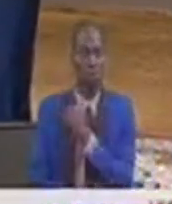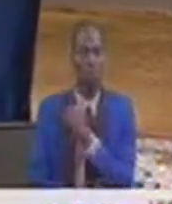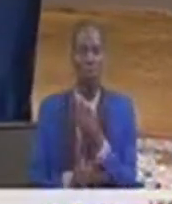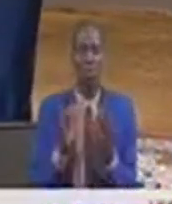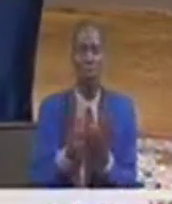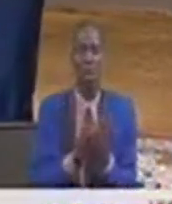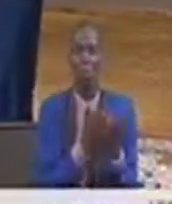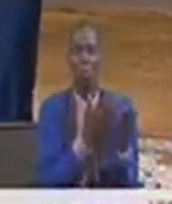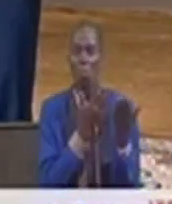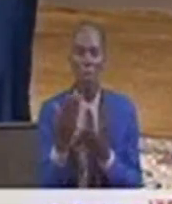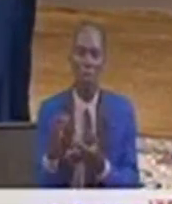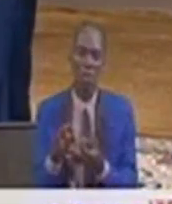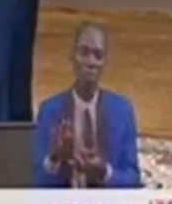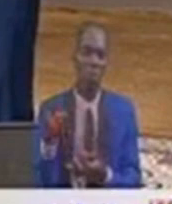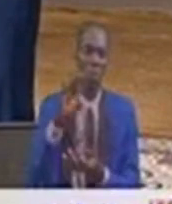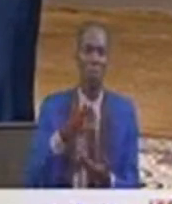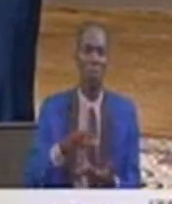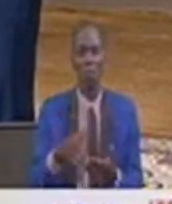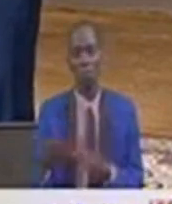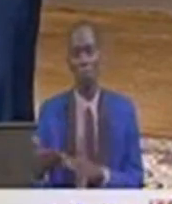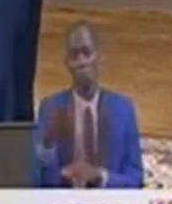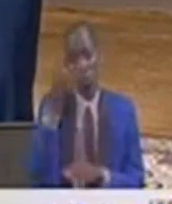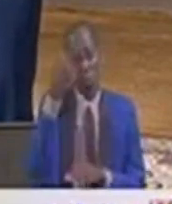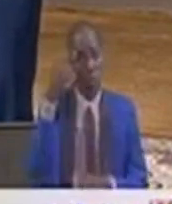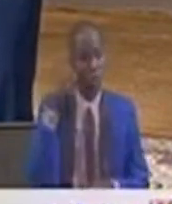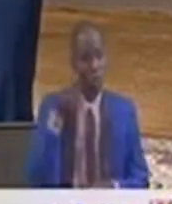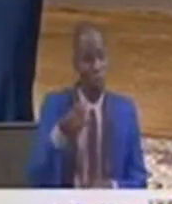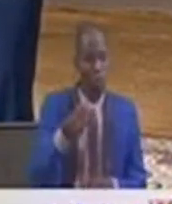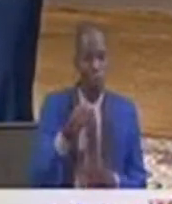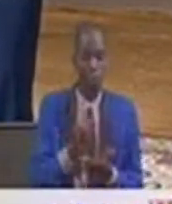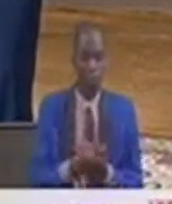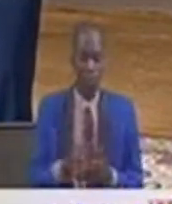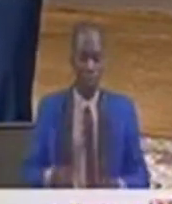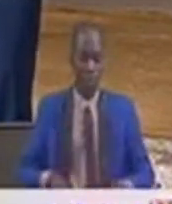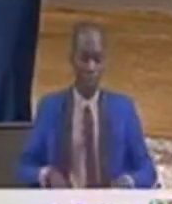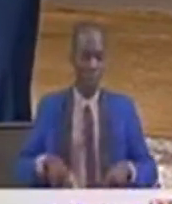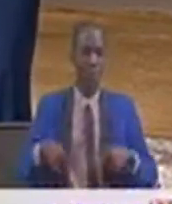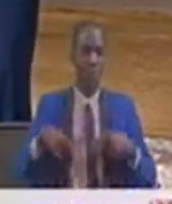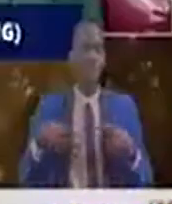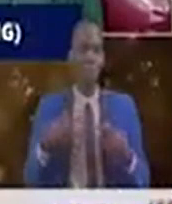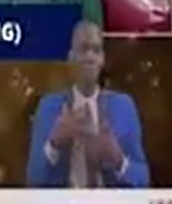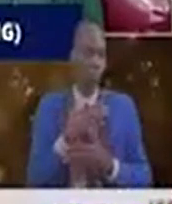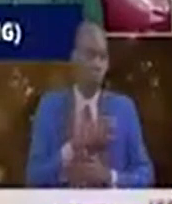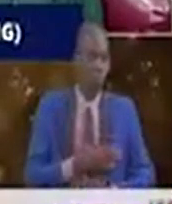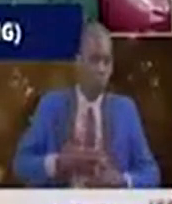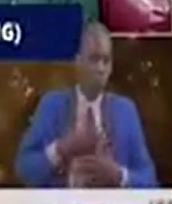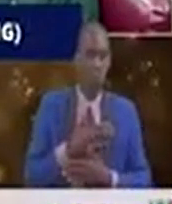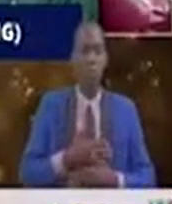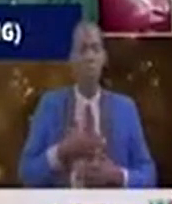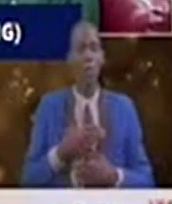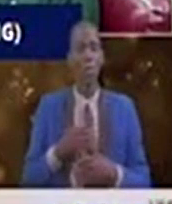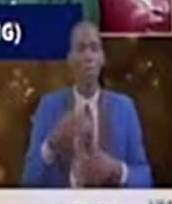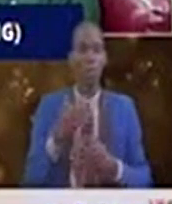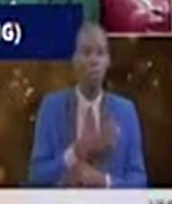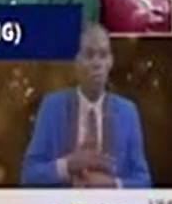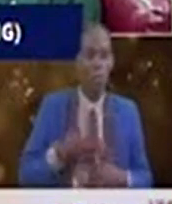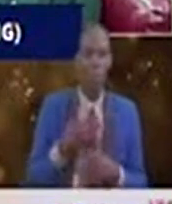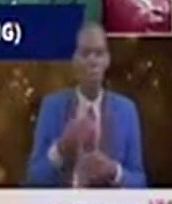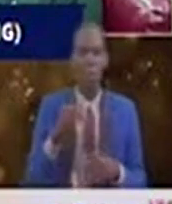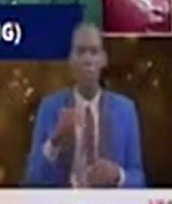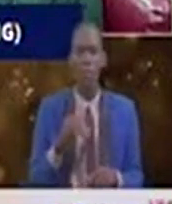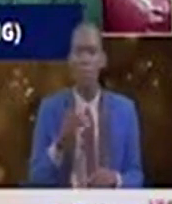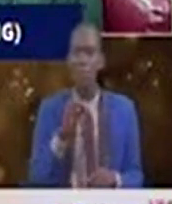because she that liveth in pleasure, the pleasure of the flesh, and the pleasure in your emotion, and